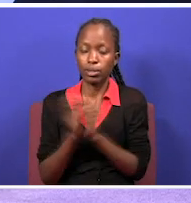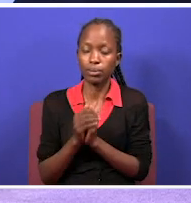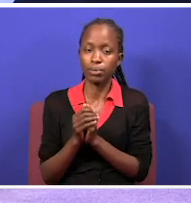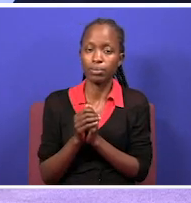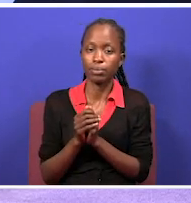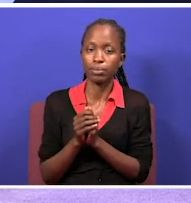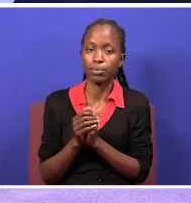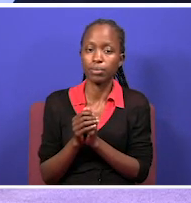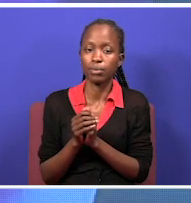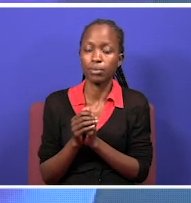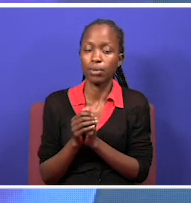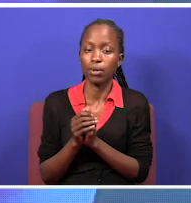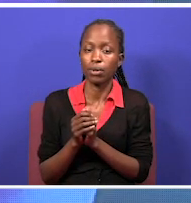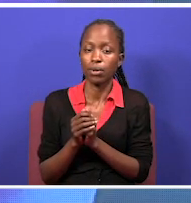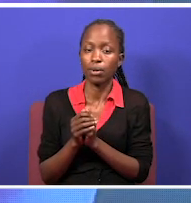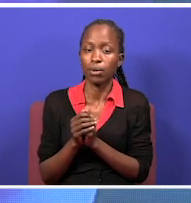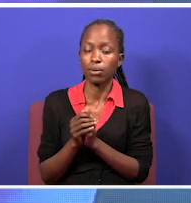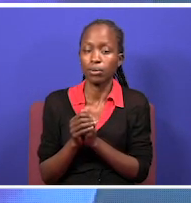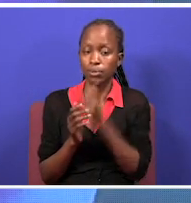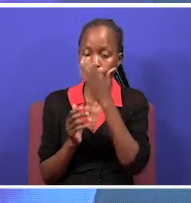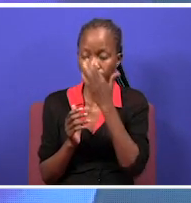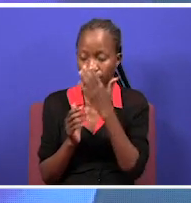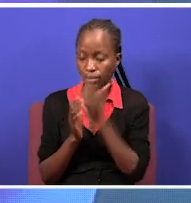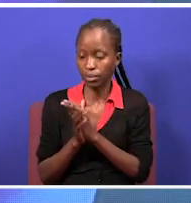Where and when do we teach?